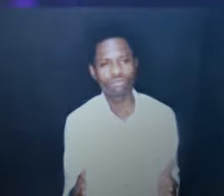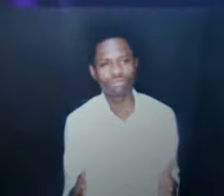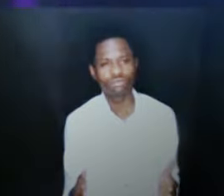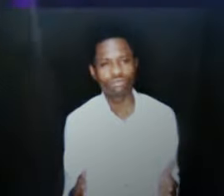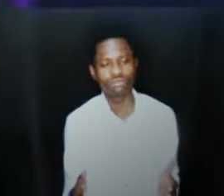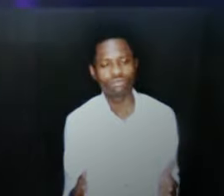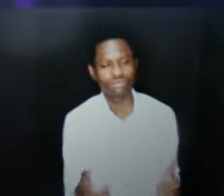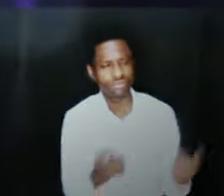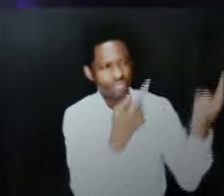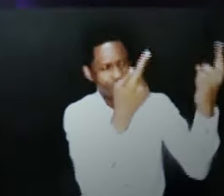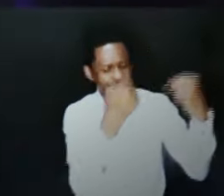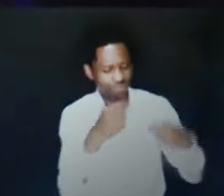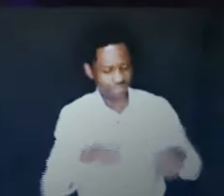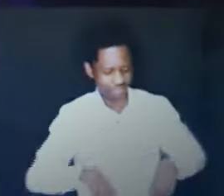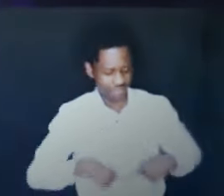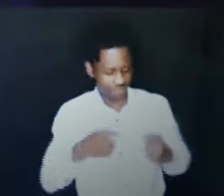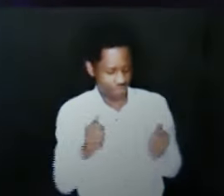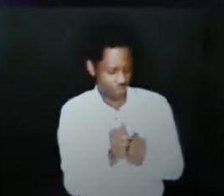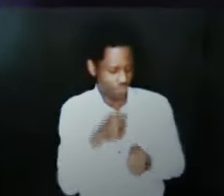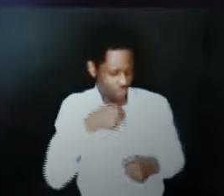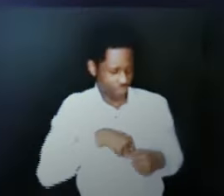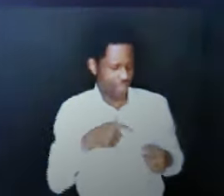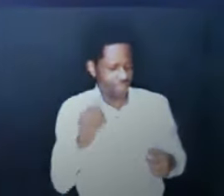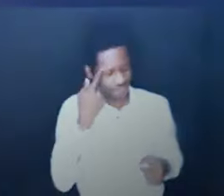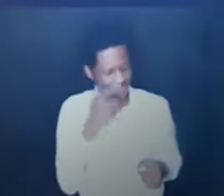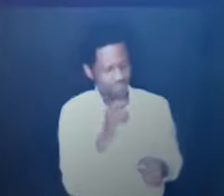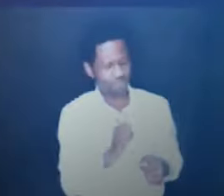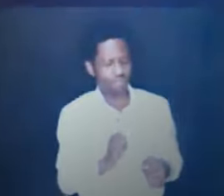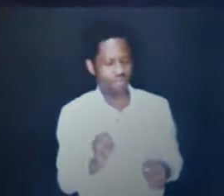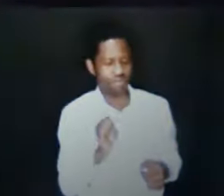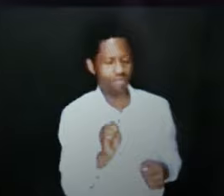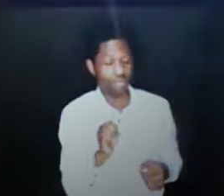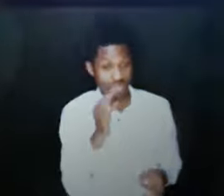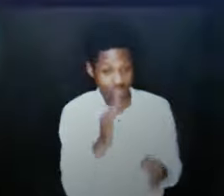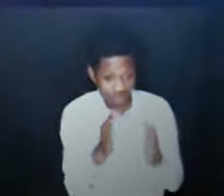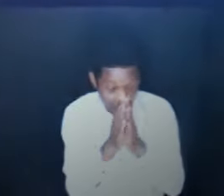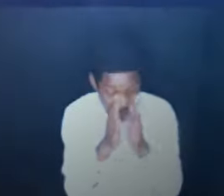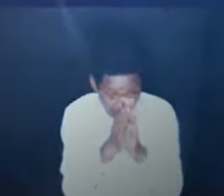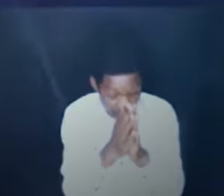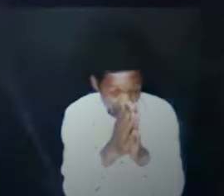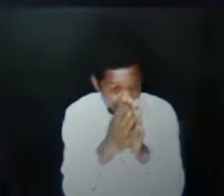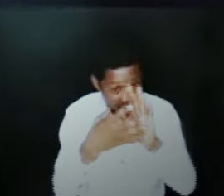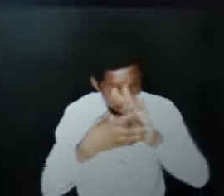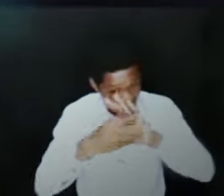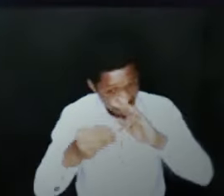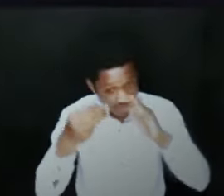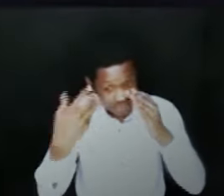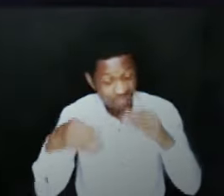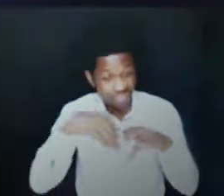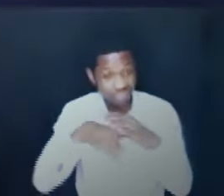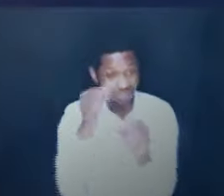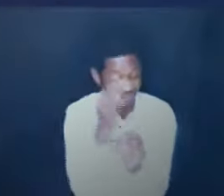and dwell with me forever. If you have prayed this simple prayer in faith,